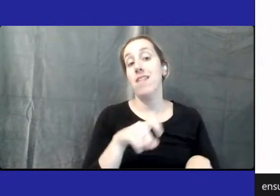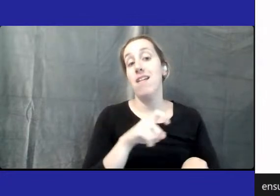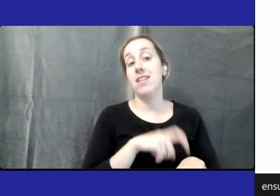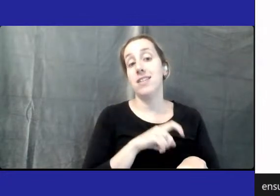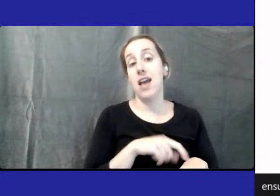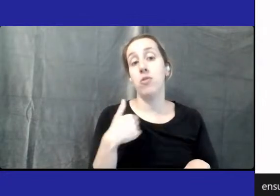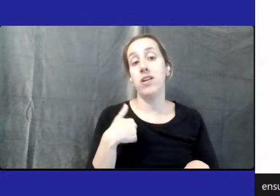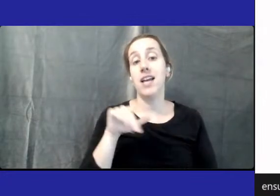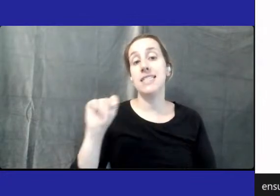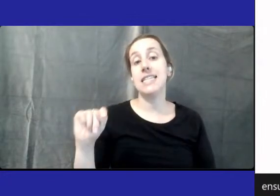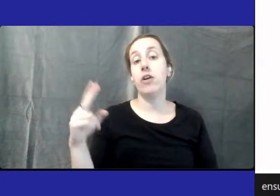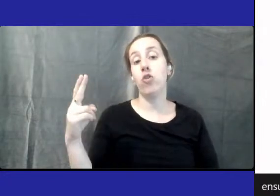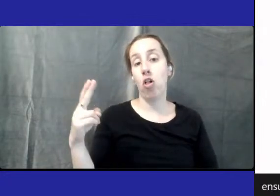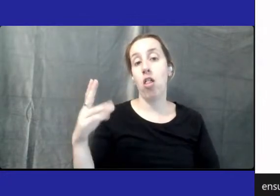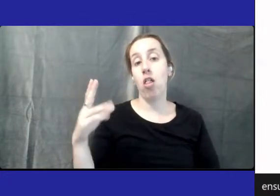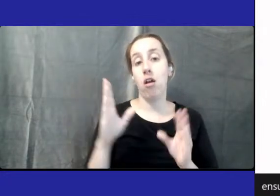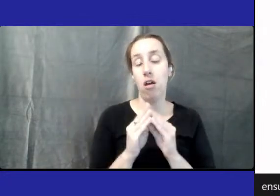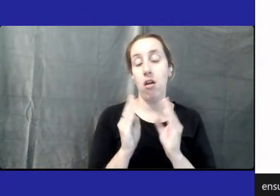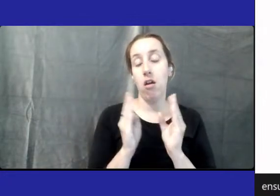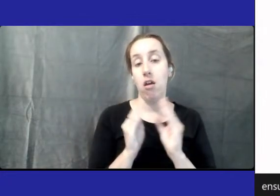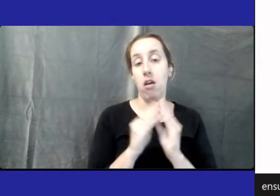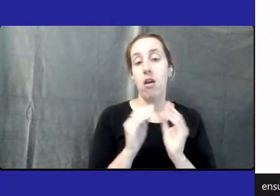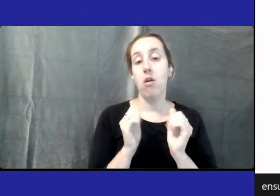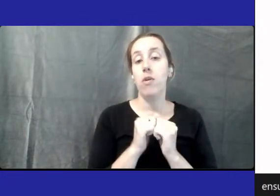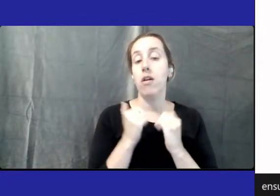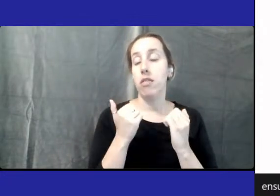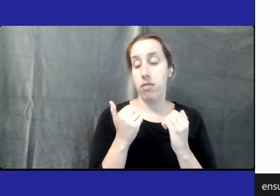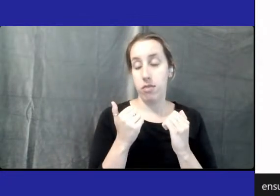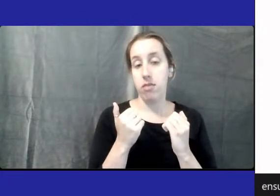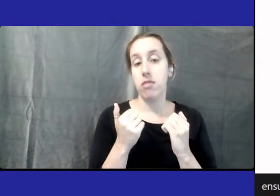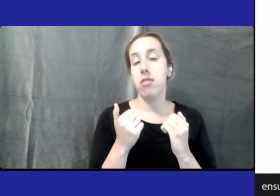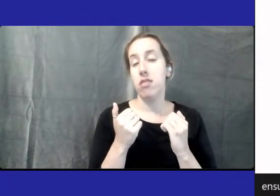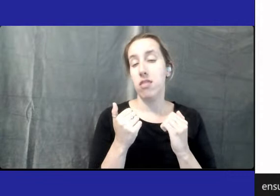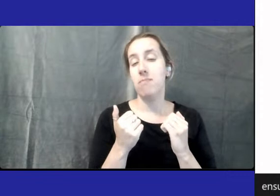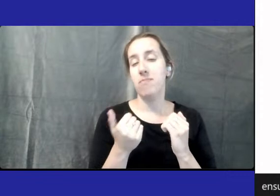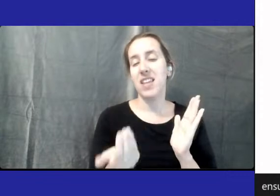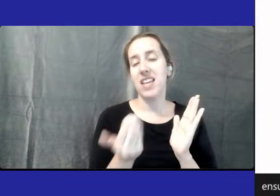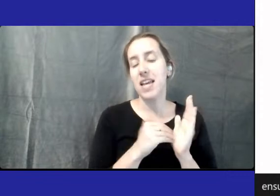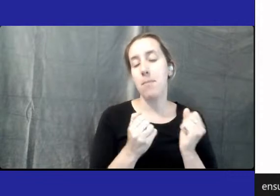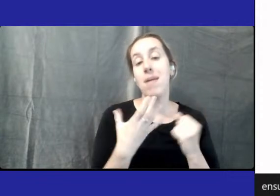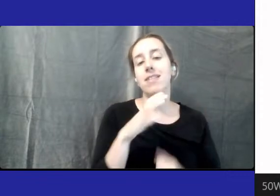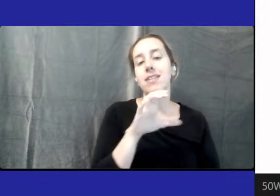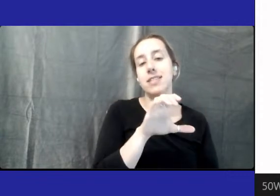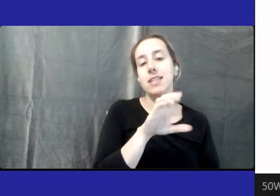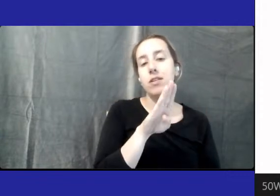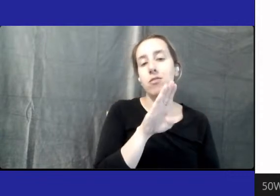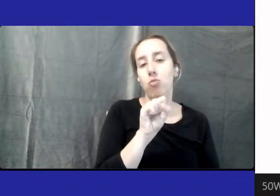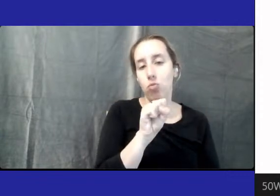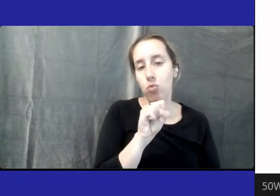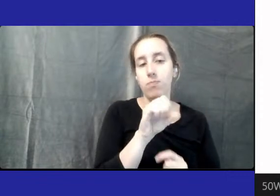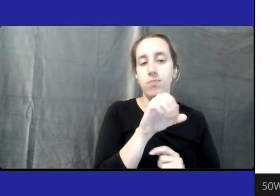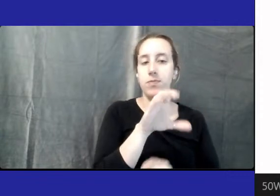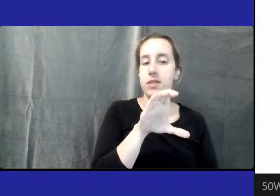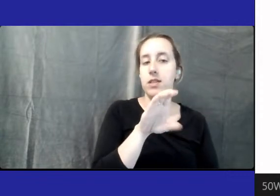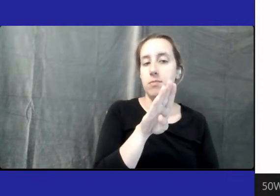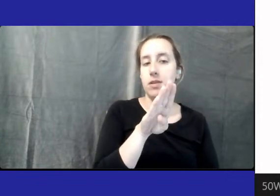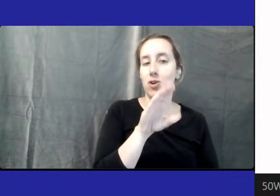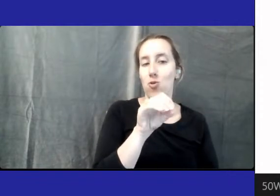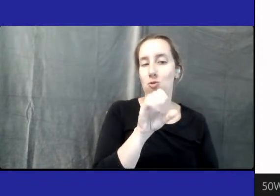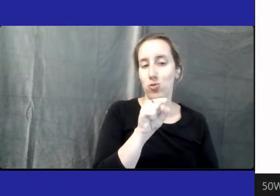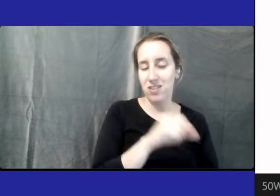with many, again, community-based organizations, including town halls at all